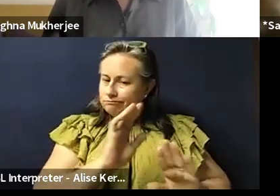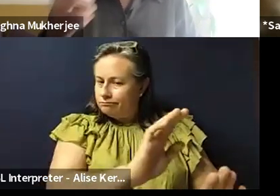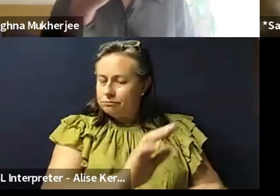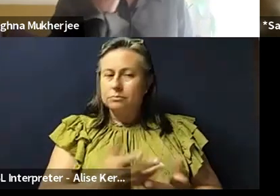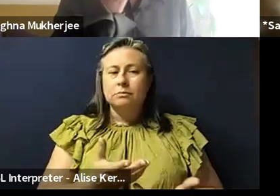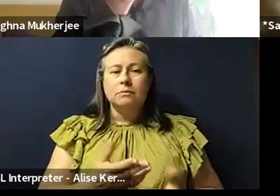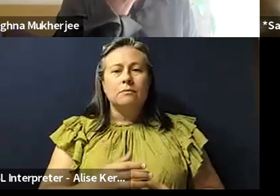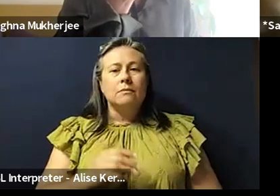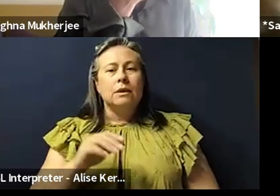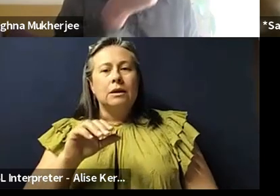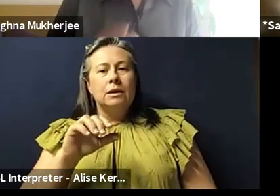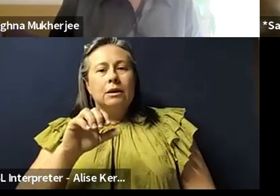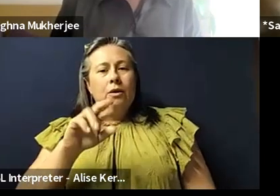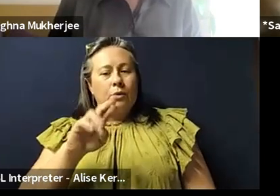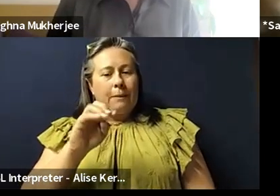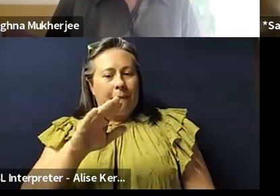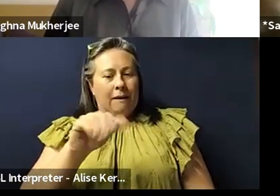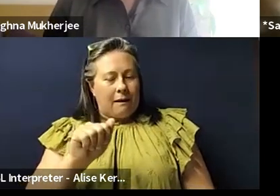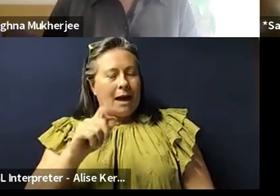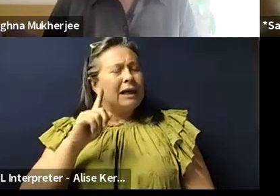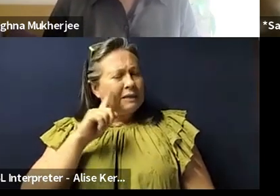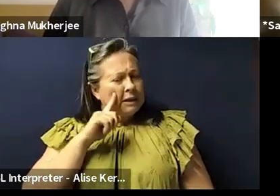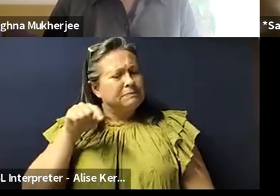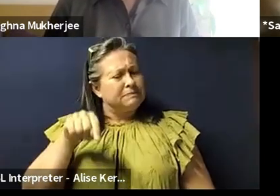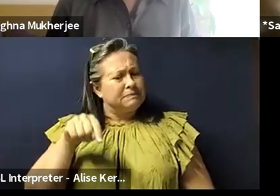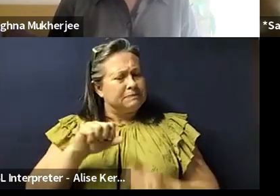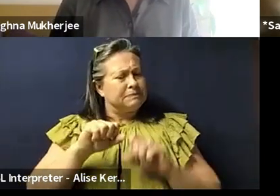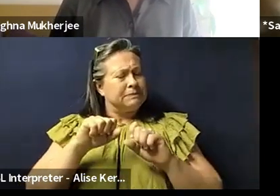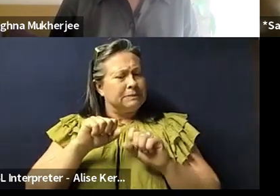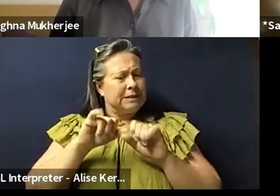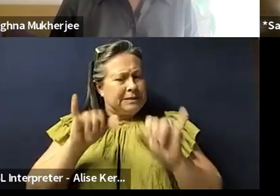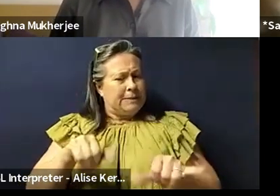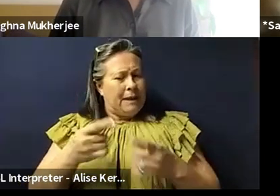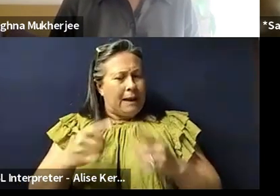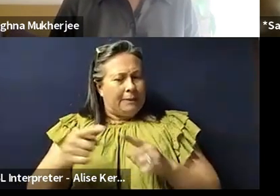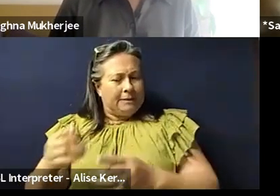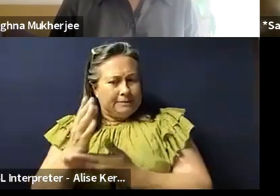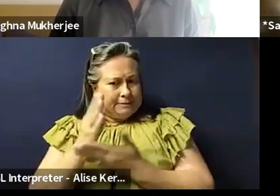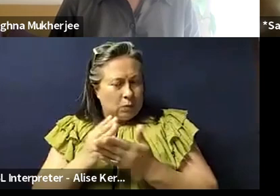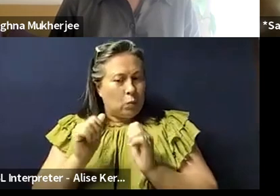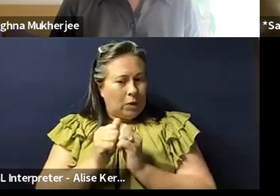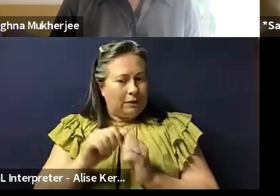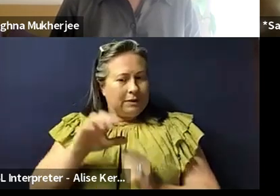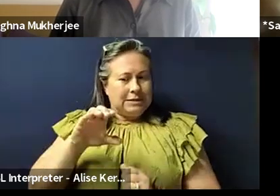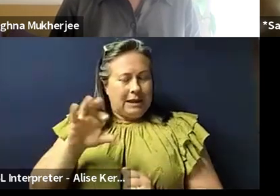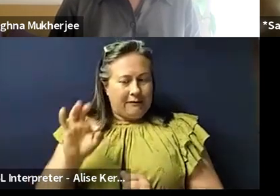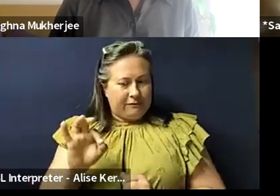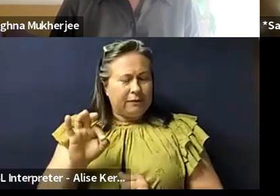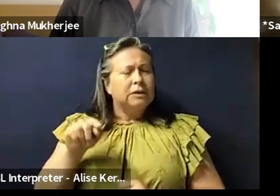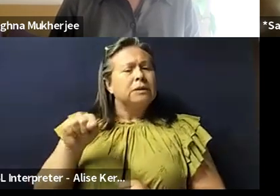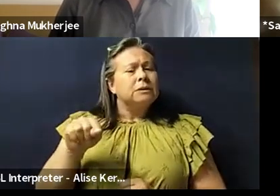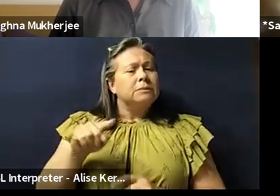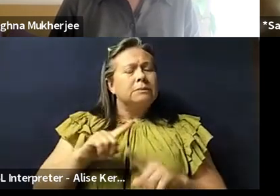Well, I think that this is, happening to an extent within CF. I think the conversations earlier about sort